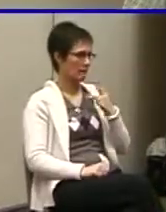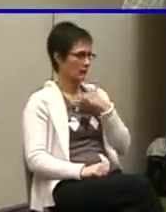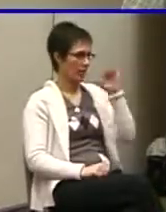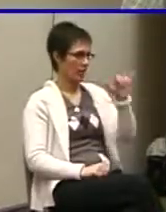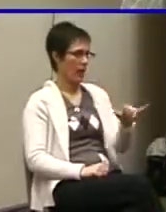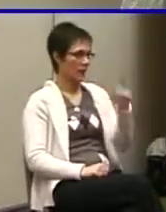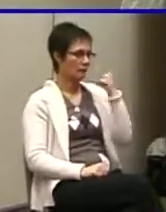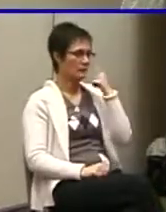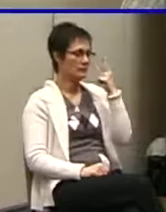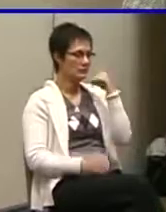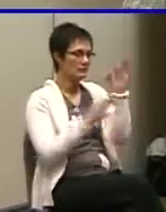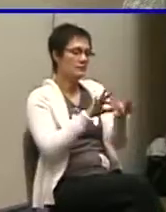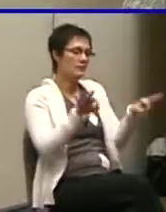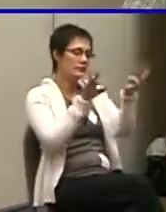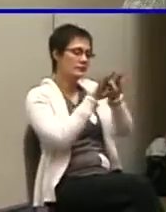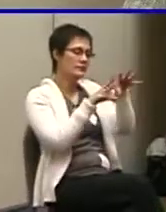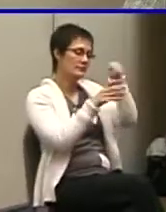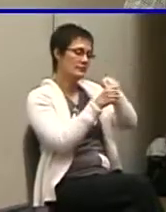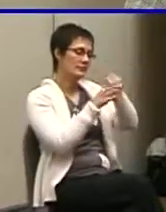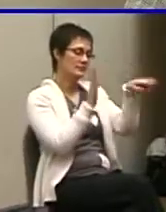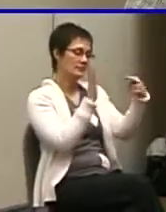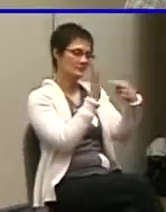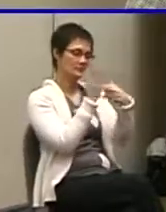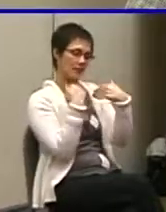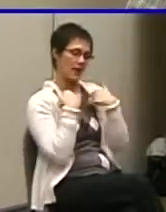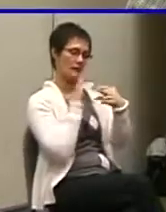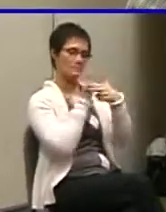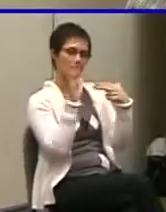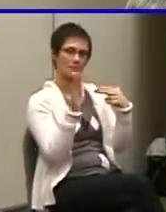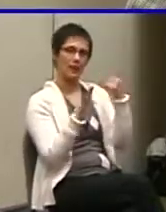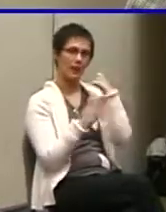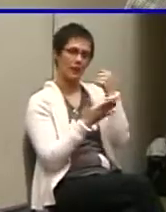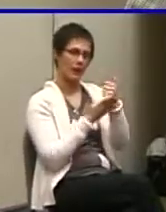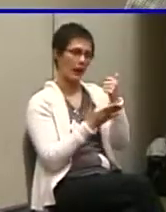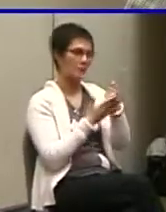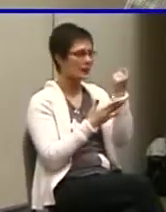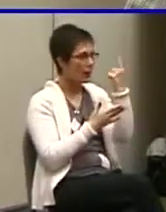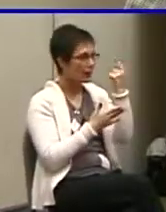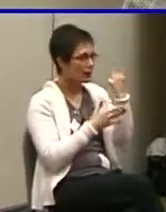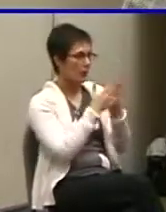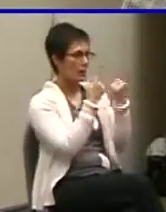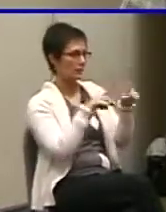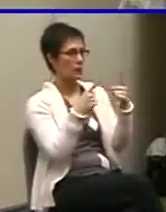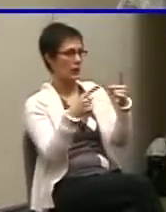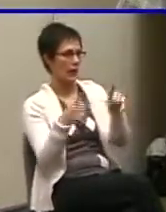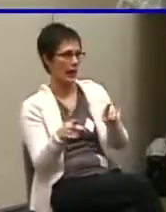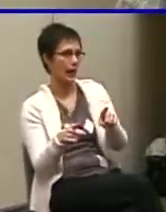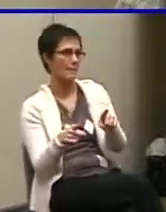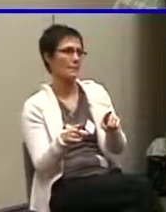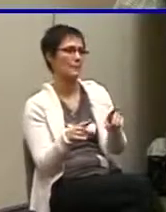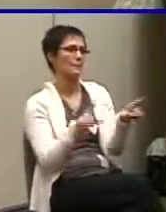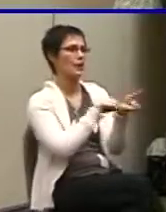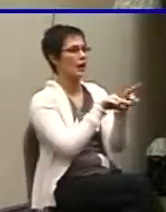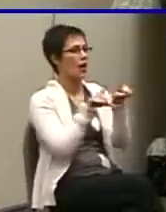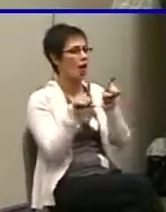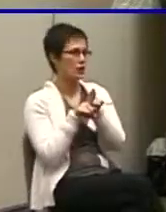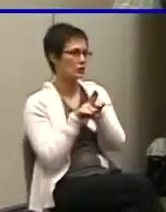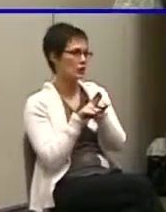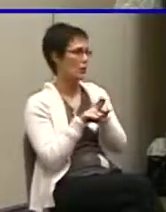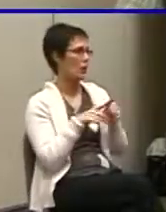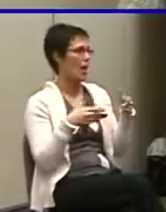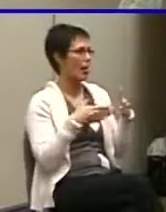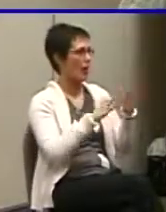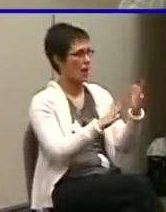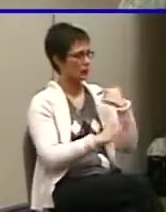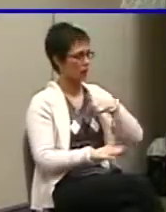important to talk about the fact that this child may have that diagnosis if they have it, because I think that helps us understand what things are going on. It also allows us to tap into